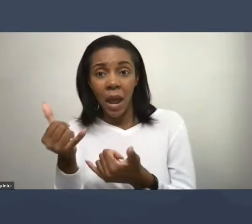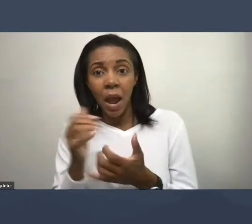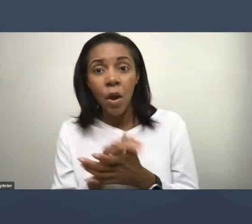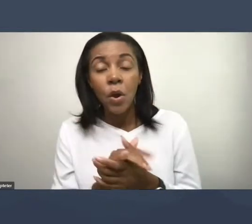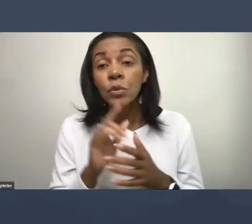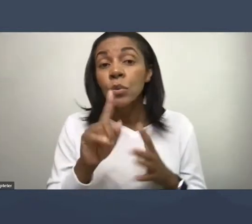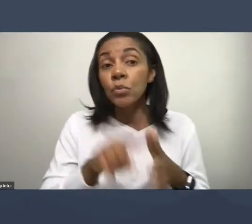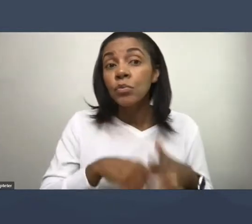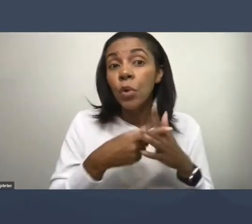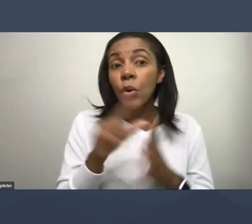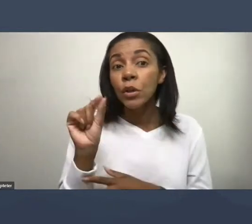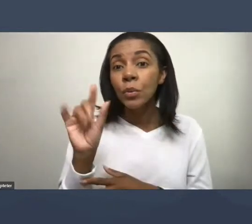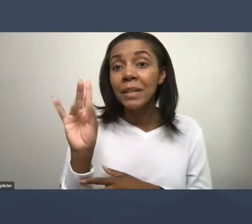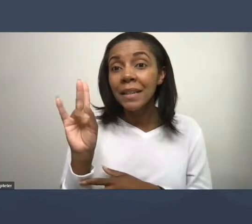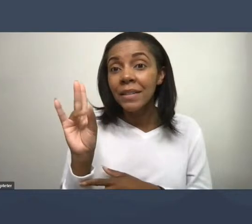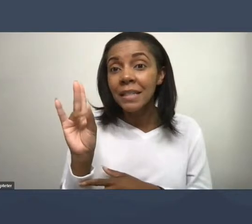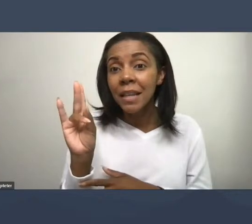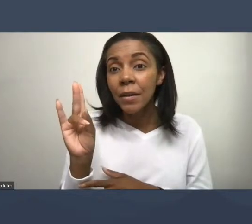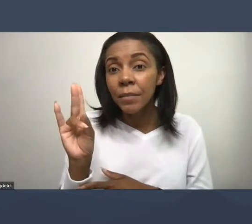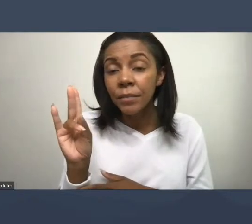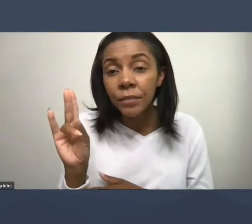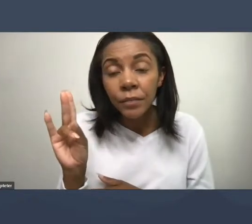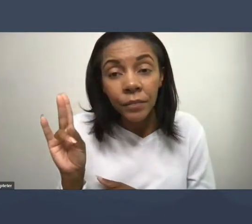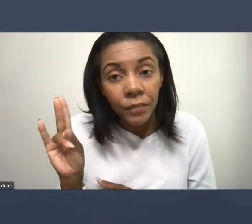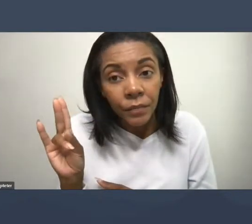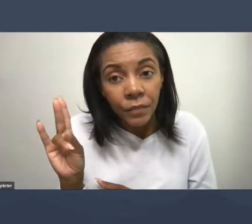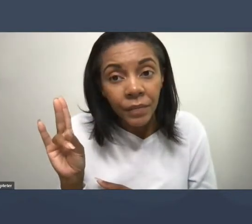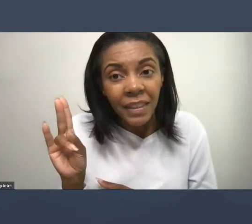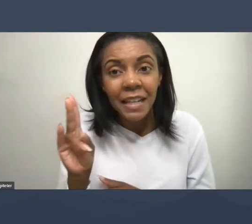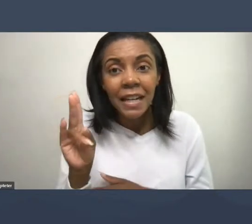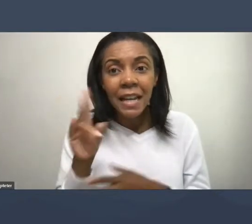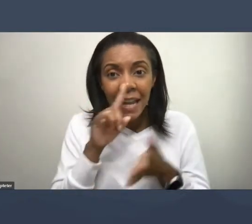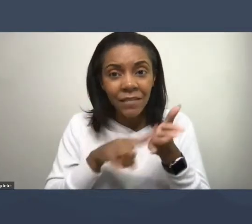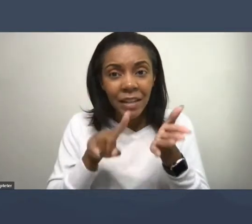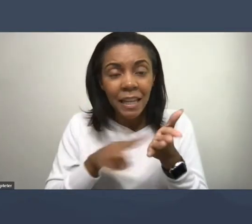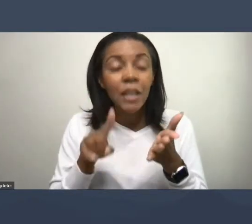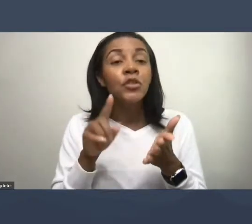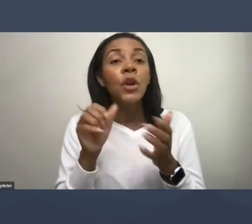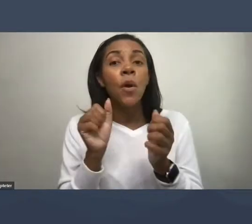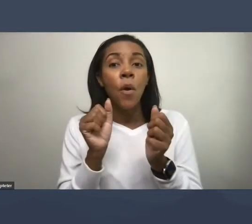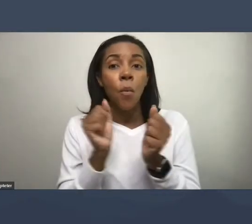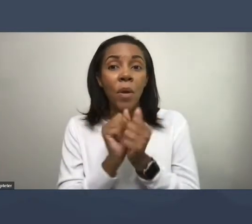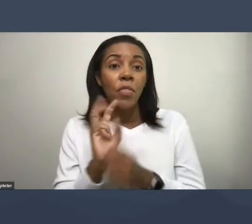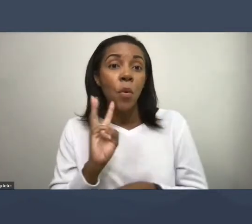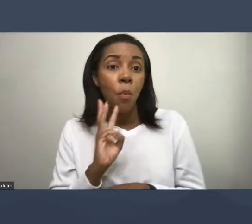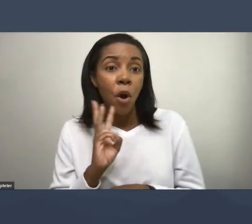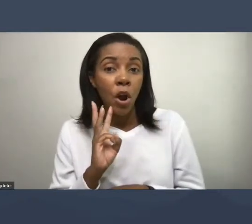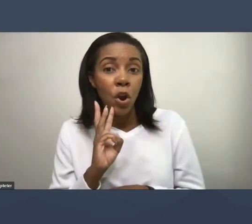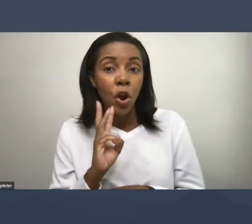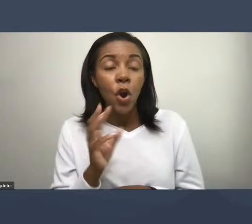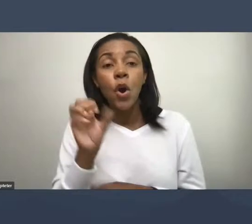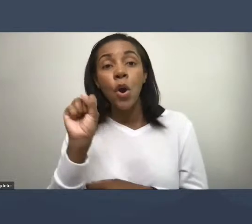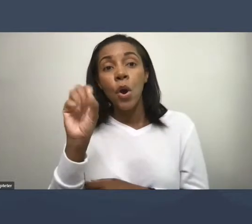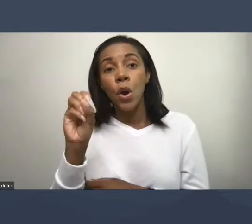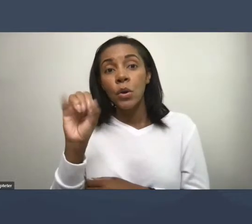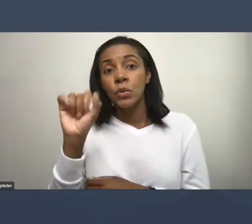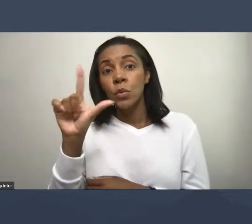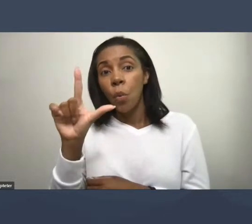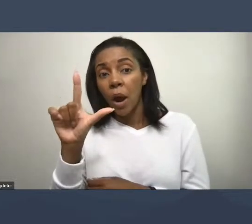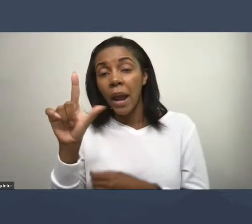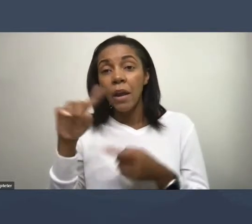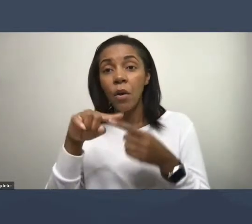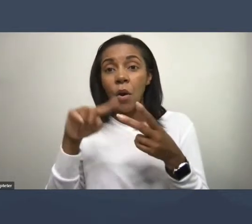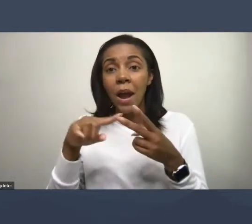Starting in 2017, there is an extensive investigation of the water, analysis of the soils. We're taking